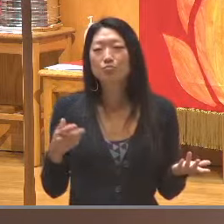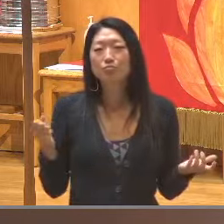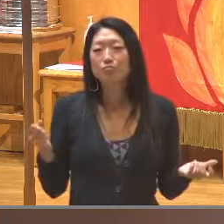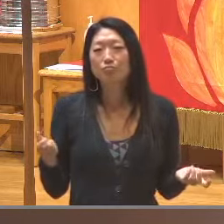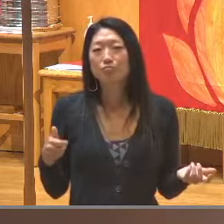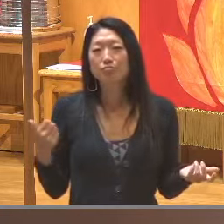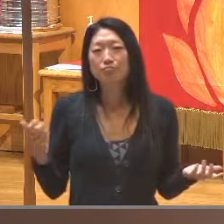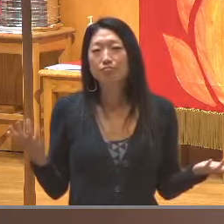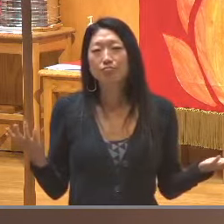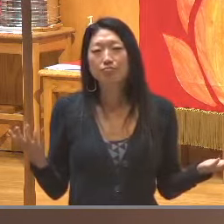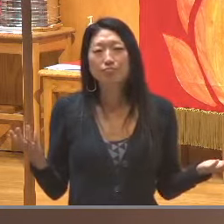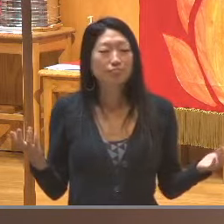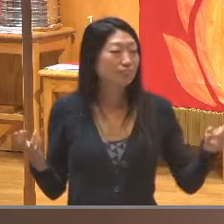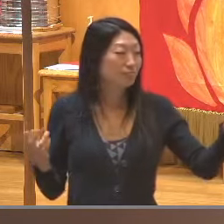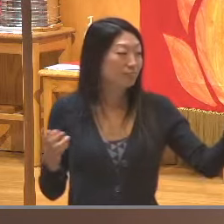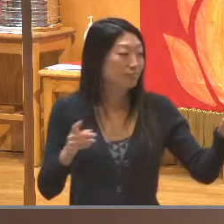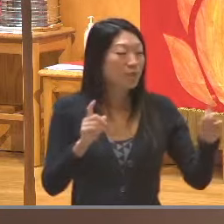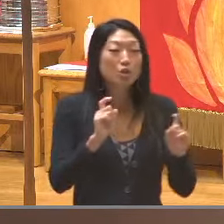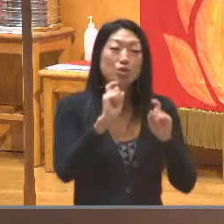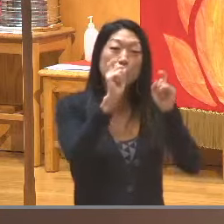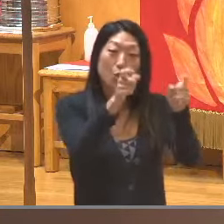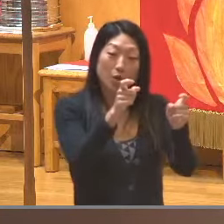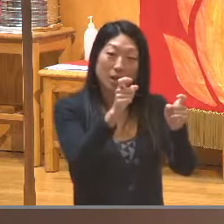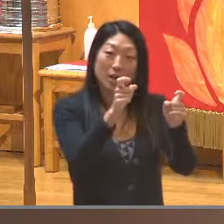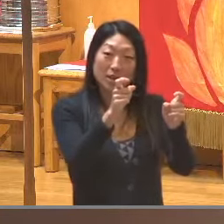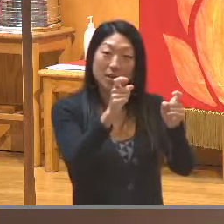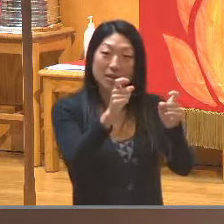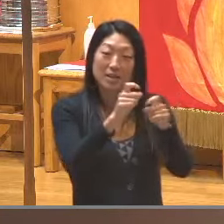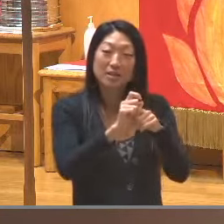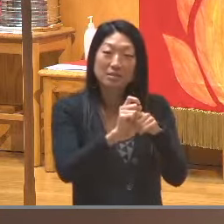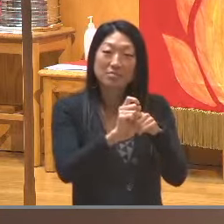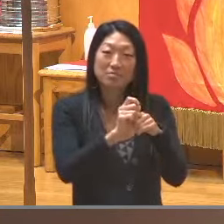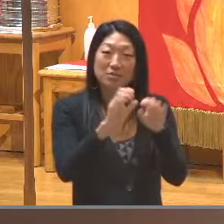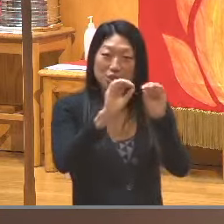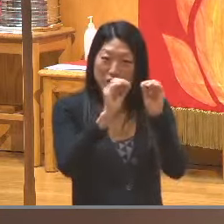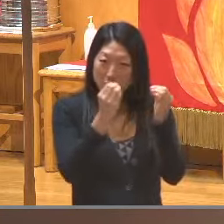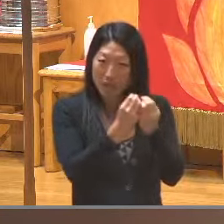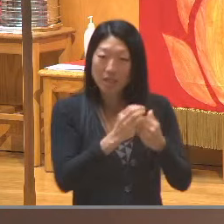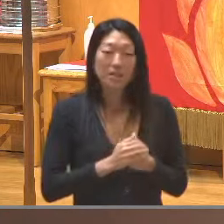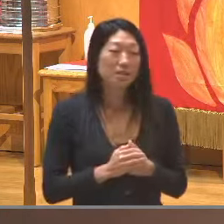do? Donate to charities. Donate to charities. That's a great idea. What else?